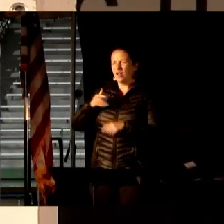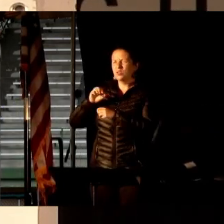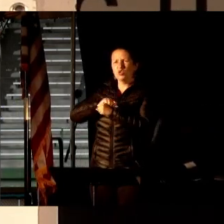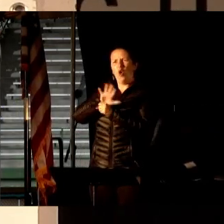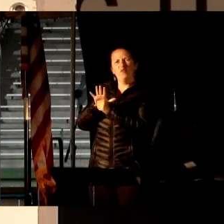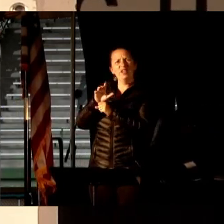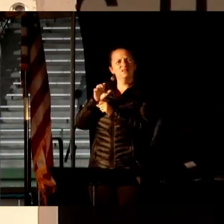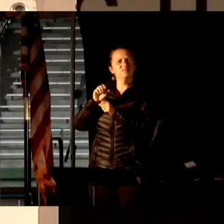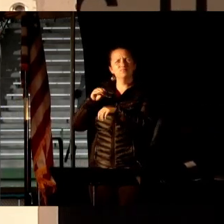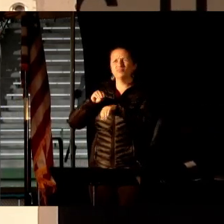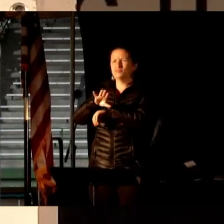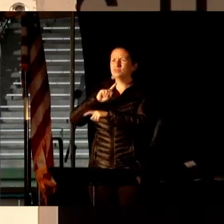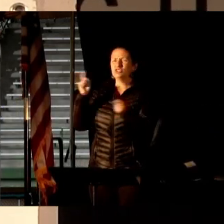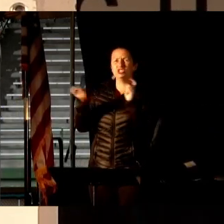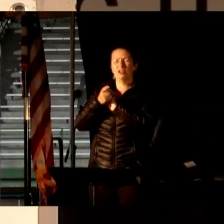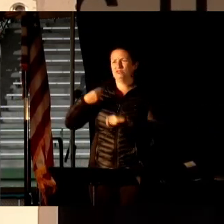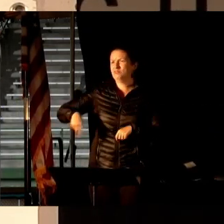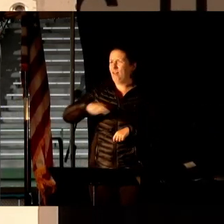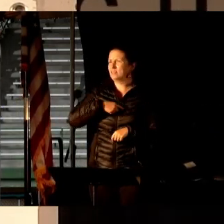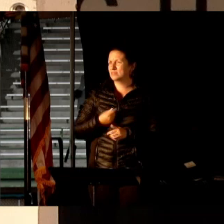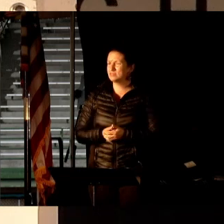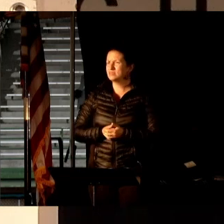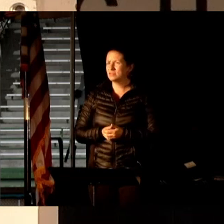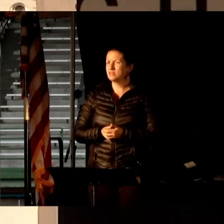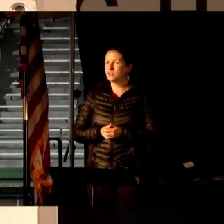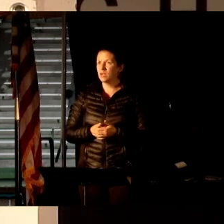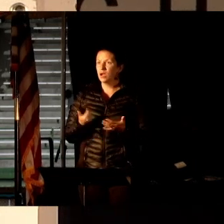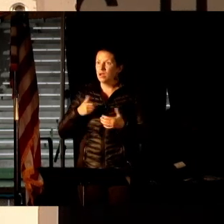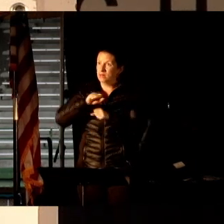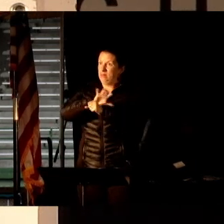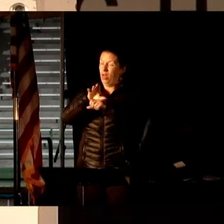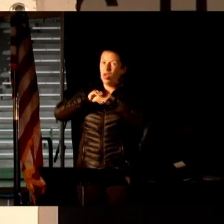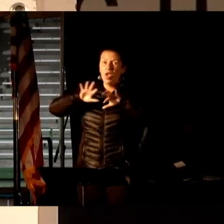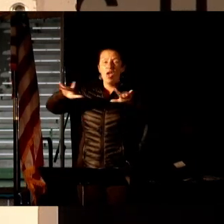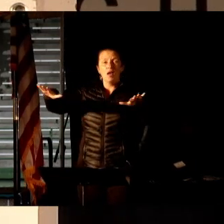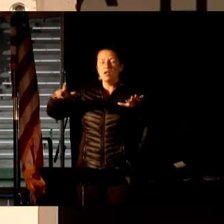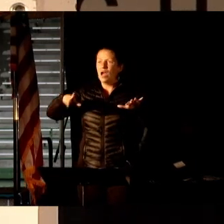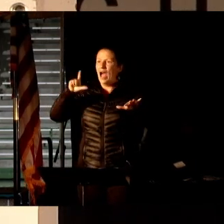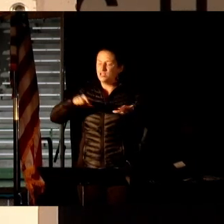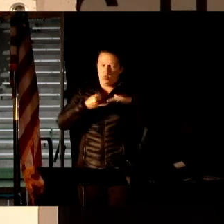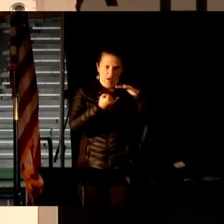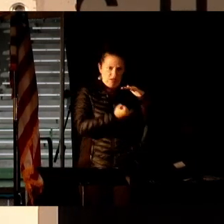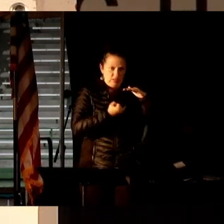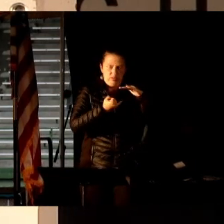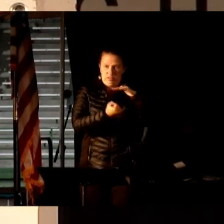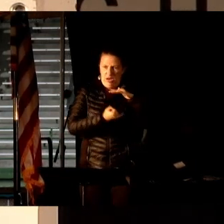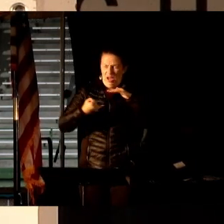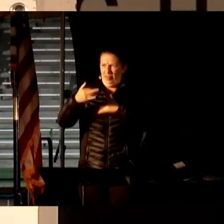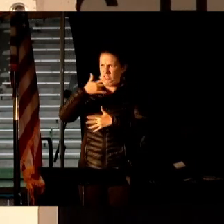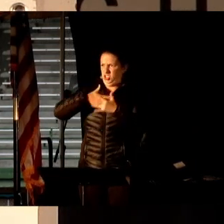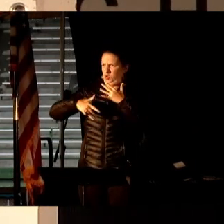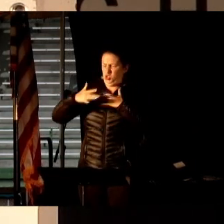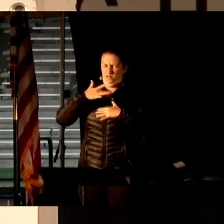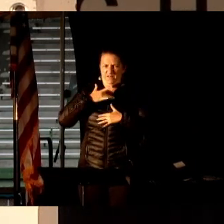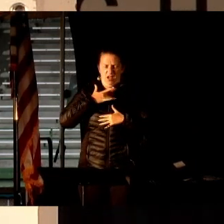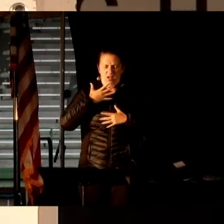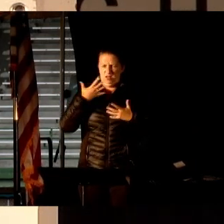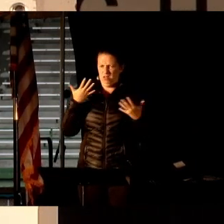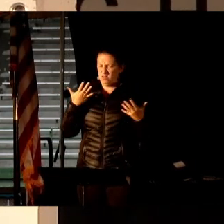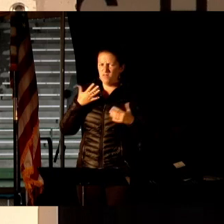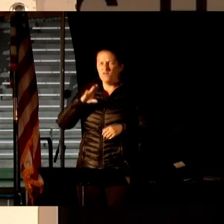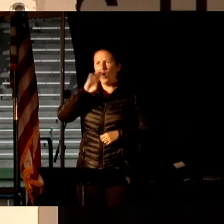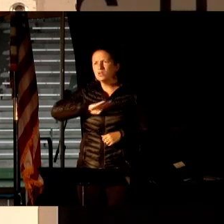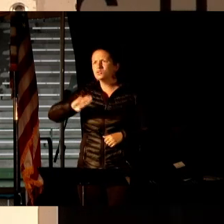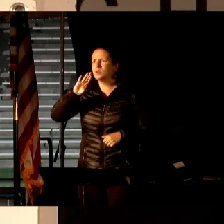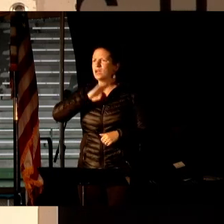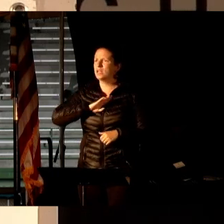changed. The pandemic put us in isolation and forced learning and social conditions that left us academically frustrated and